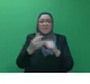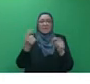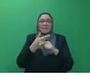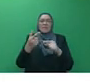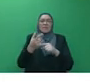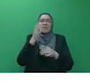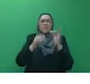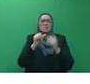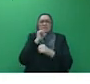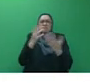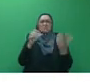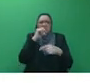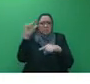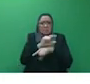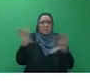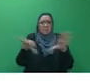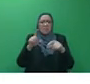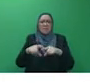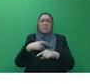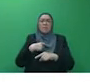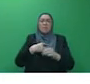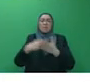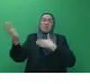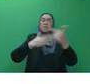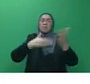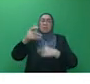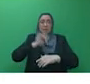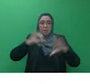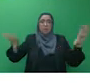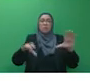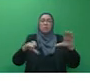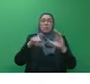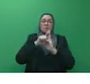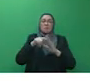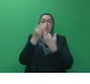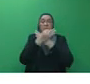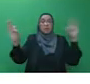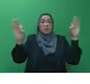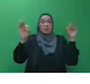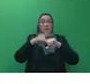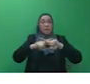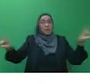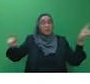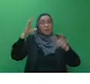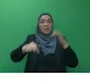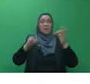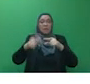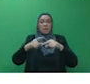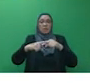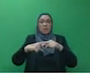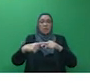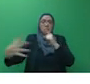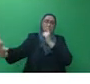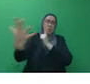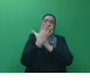oh or you could take a step and go like okay never mind i'll just do it i'll do for youtube i'll do it for free and but if i get traction